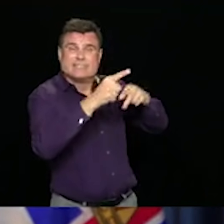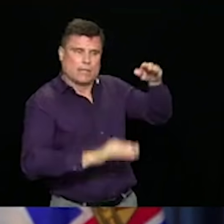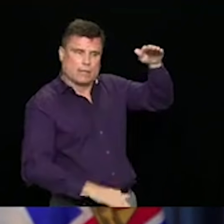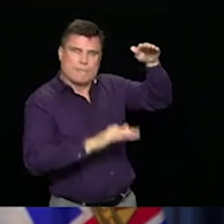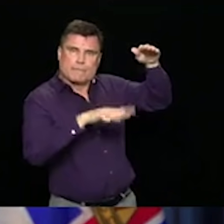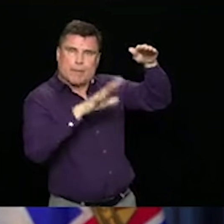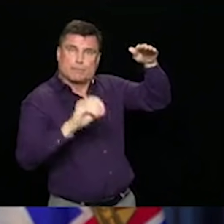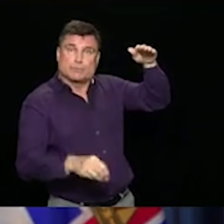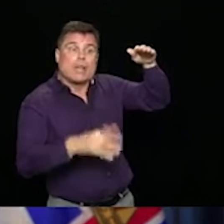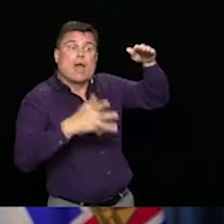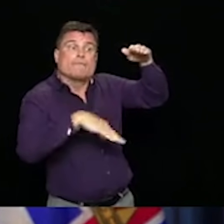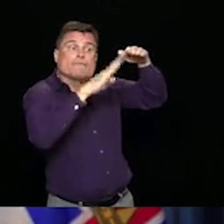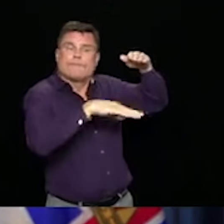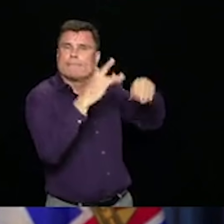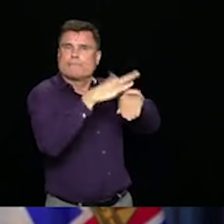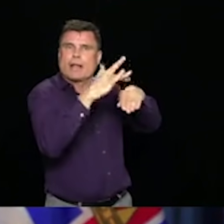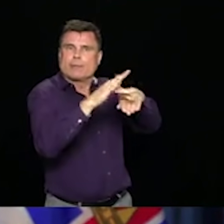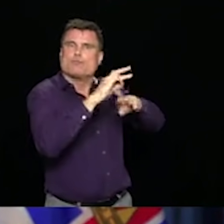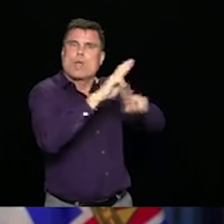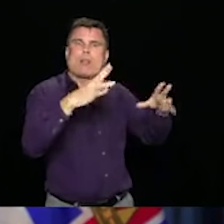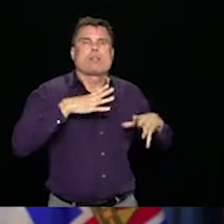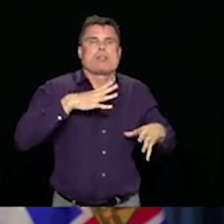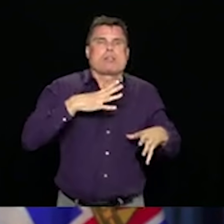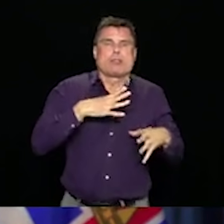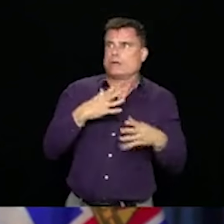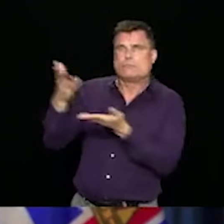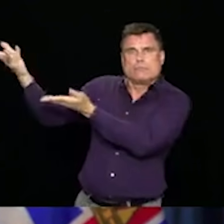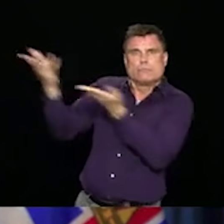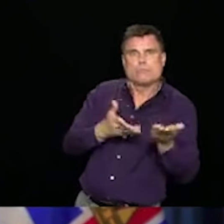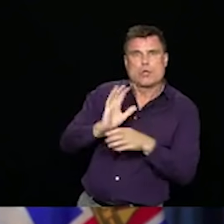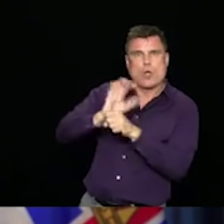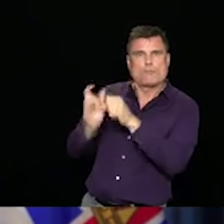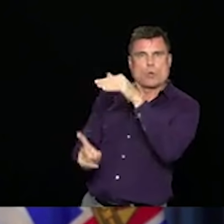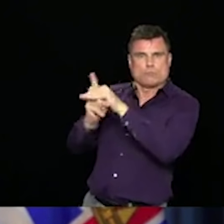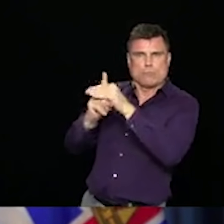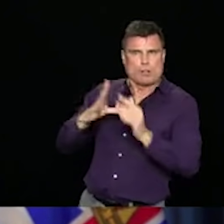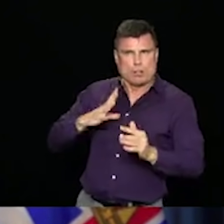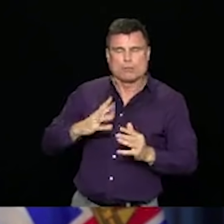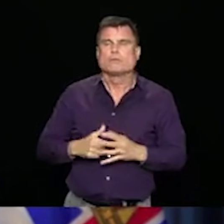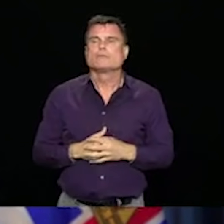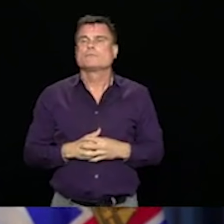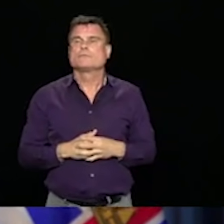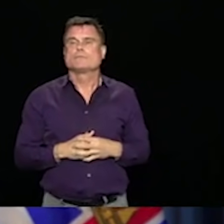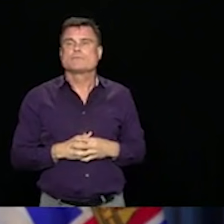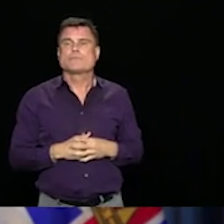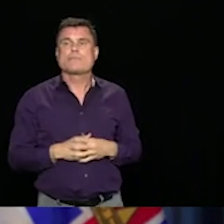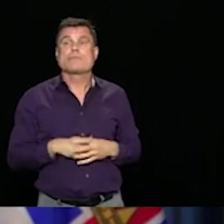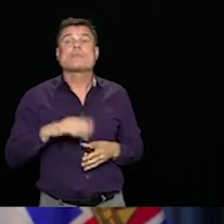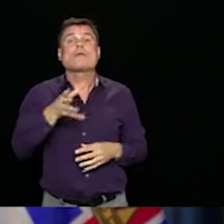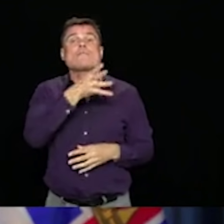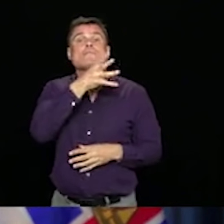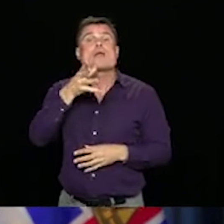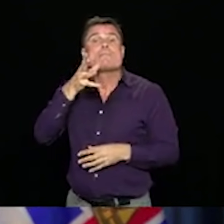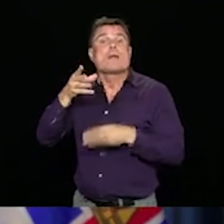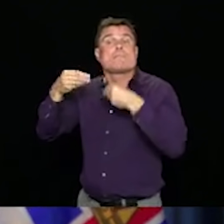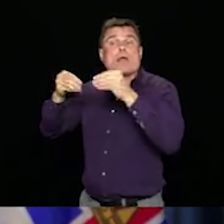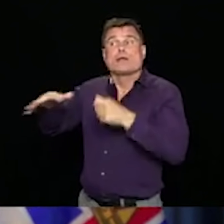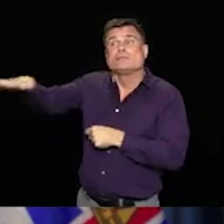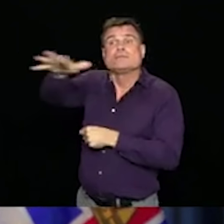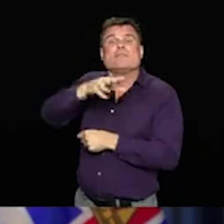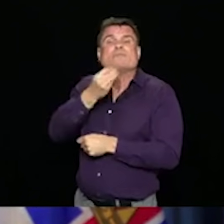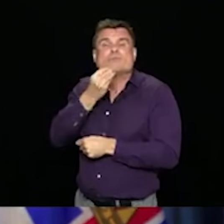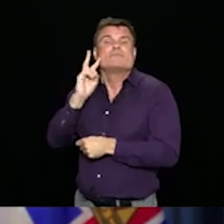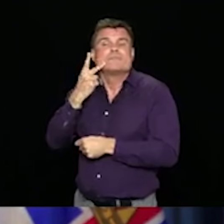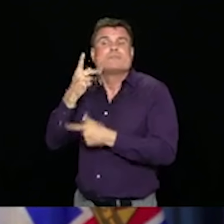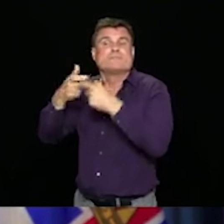for farmers markets. I want to acknowledge my colleague in the legislature, Norm Letnick, my colleague in the cabinet, Minister of